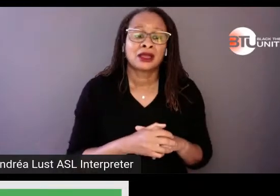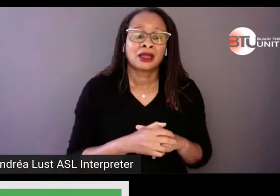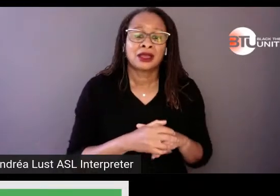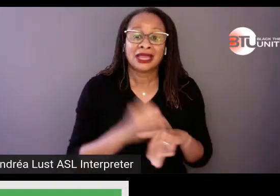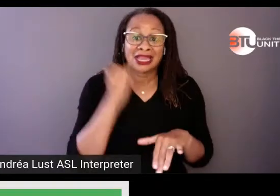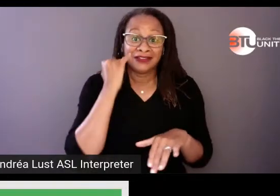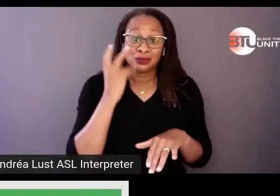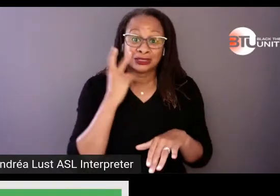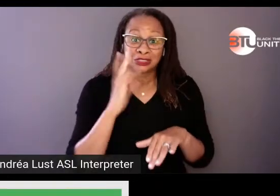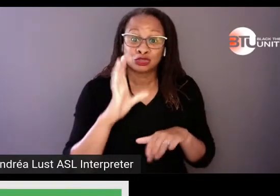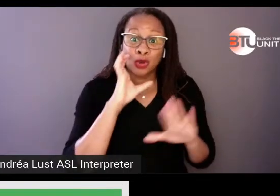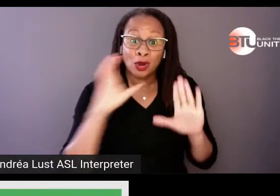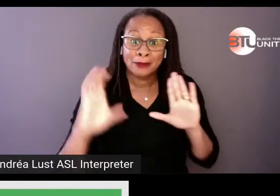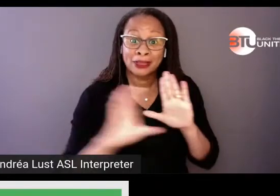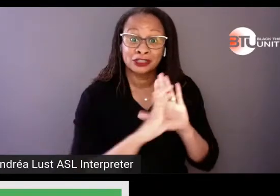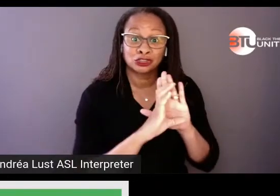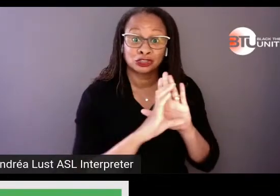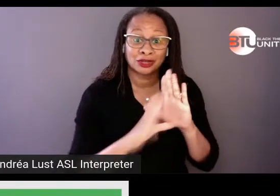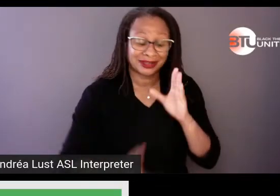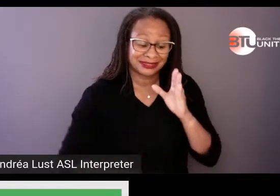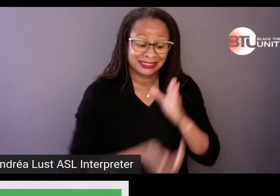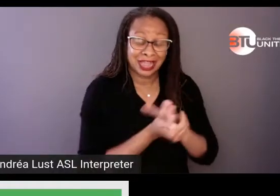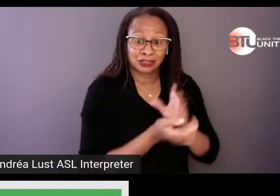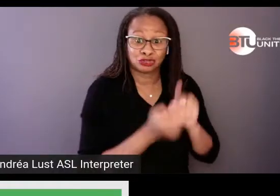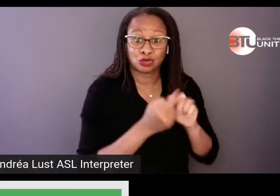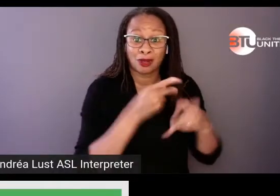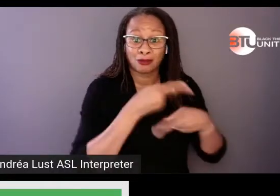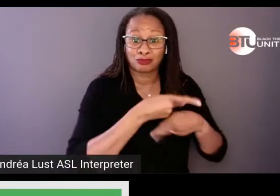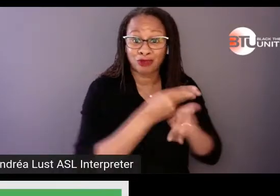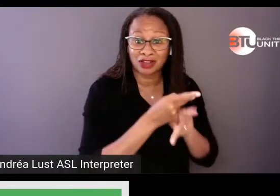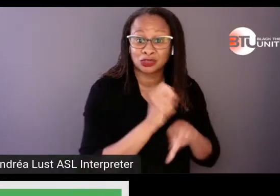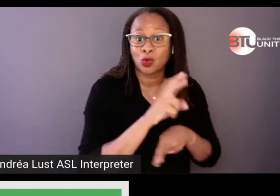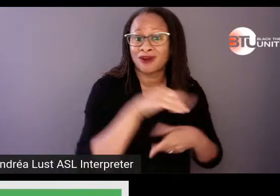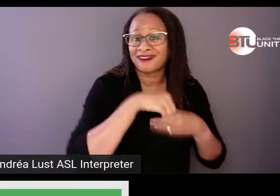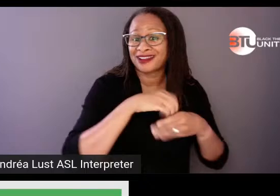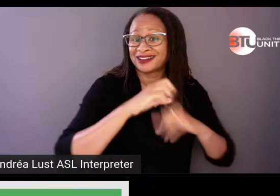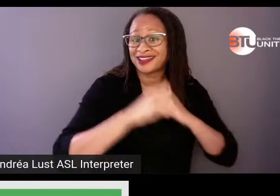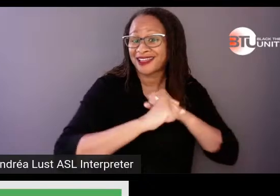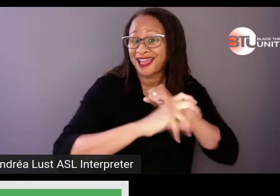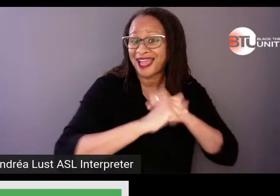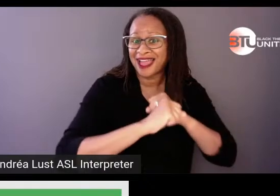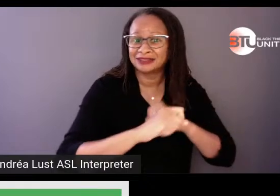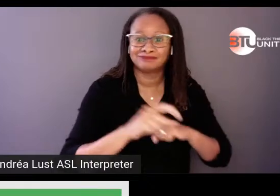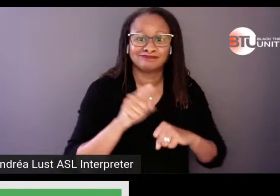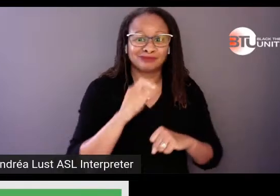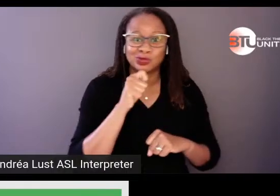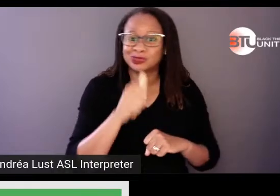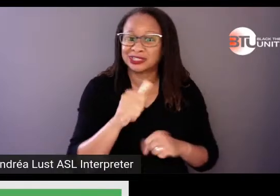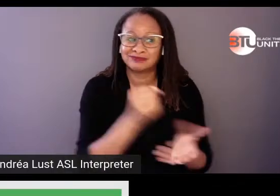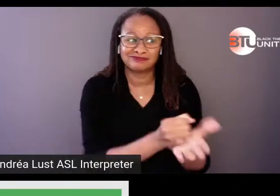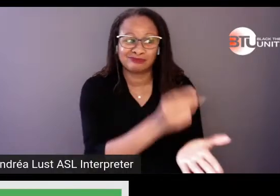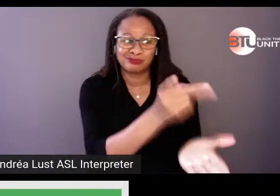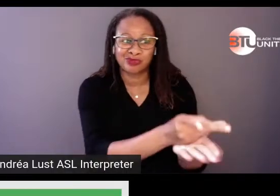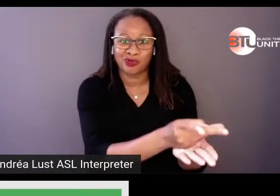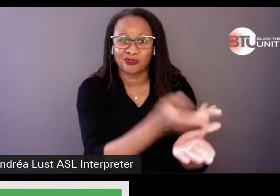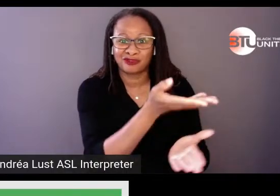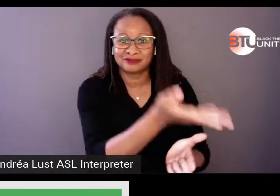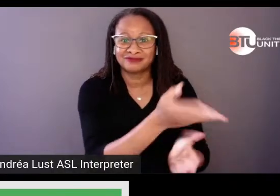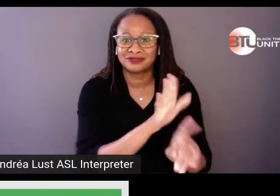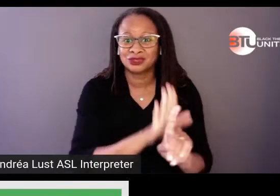photo attached to a product or in an ad that you did not approve